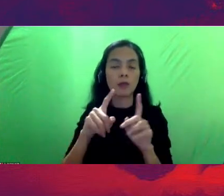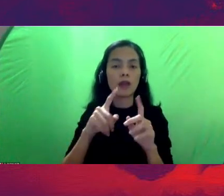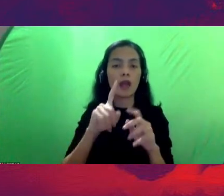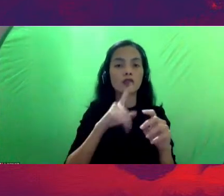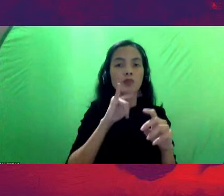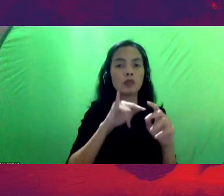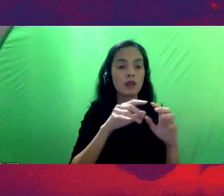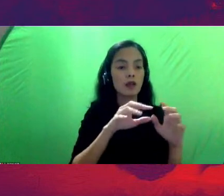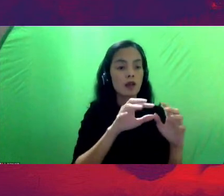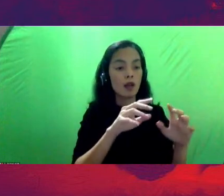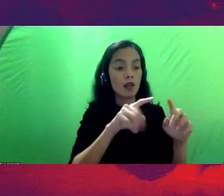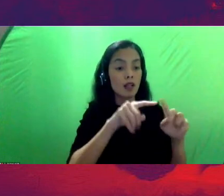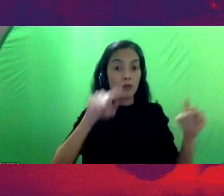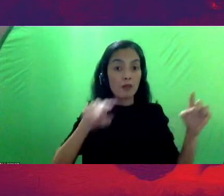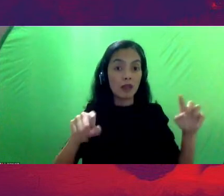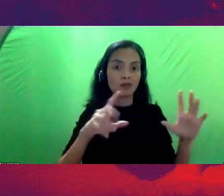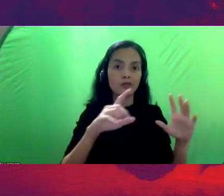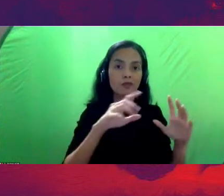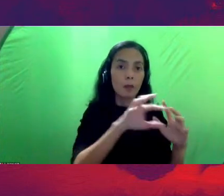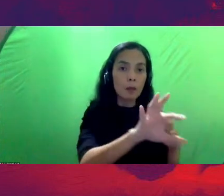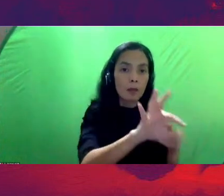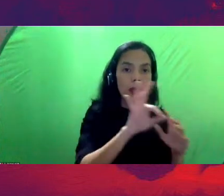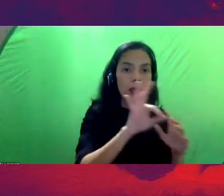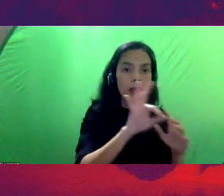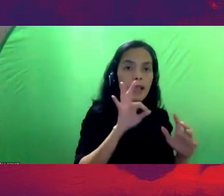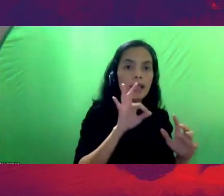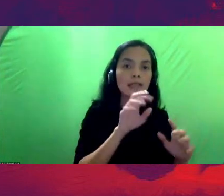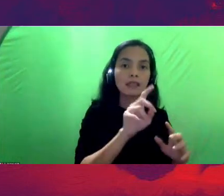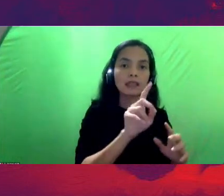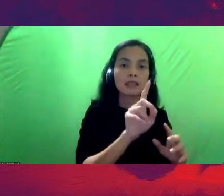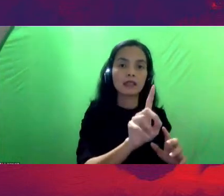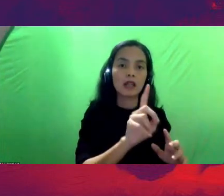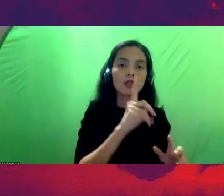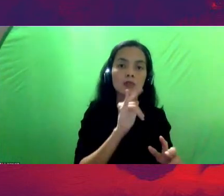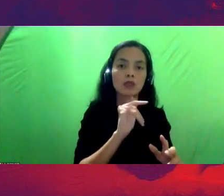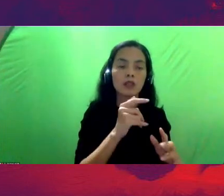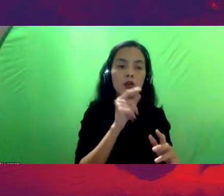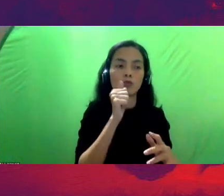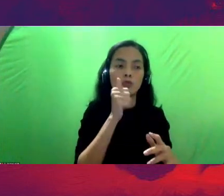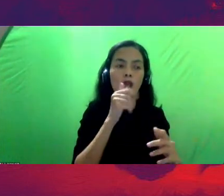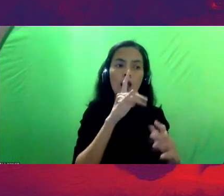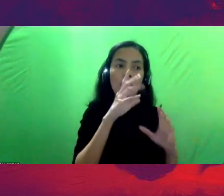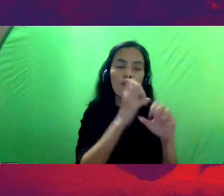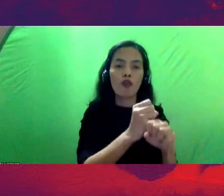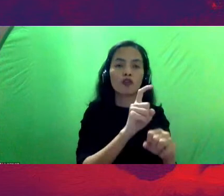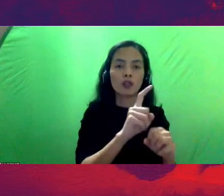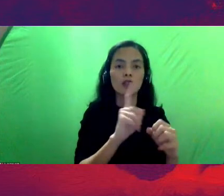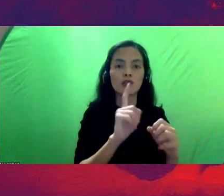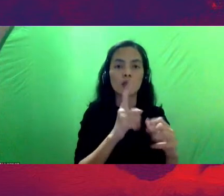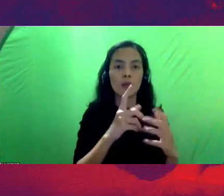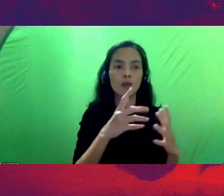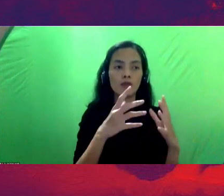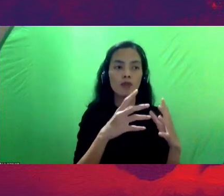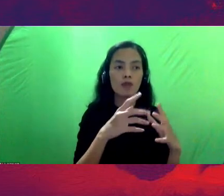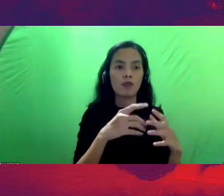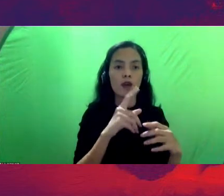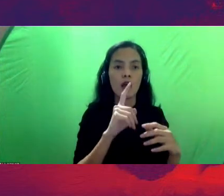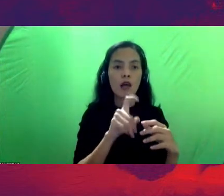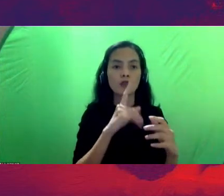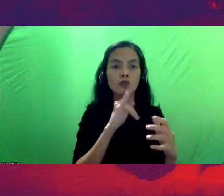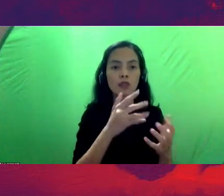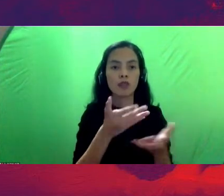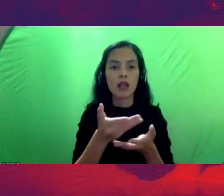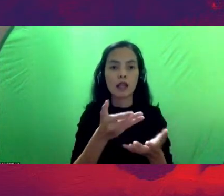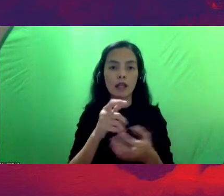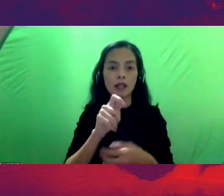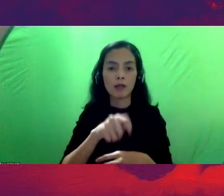exist across all 100+ surveys. And so work is a limitation because it doesn't exist in many of the surveys that we use. So our